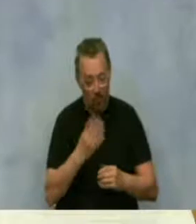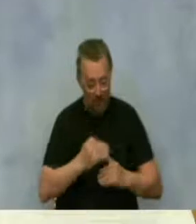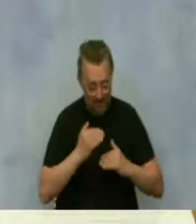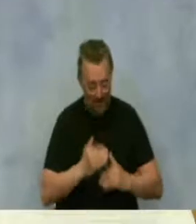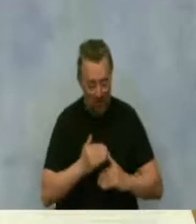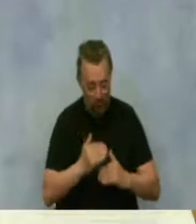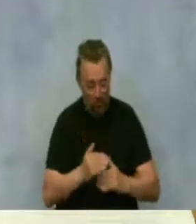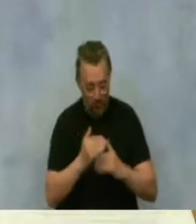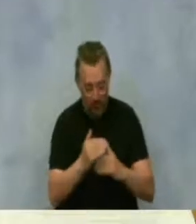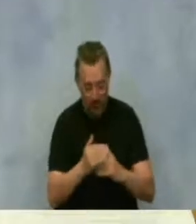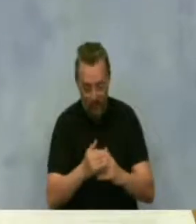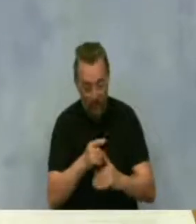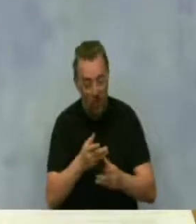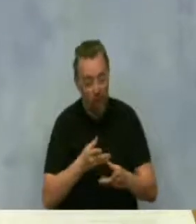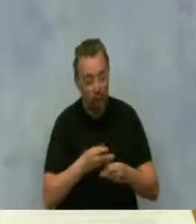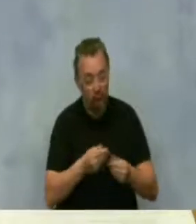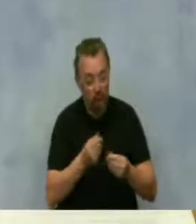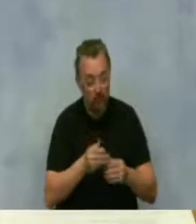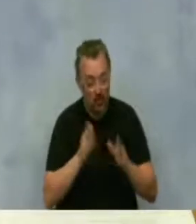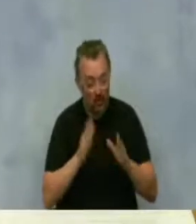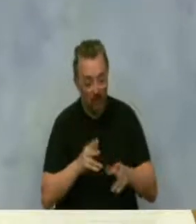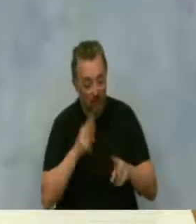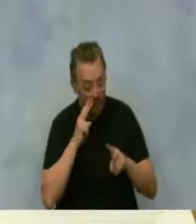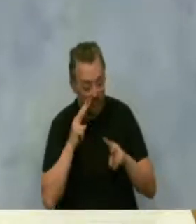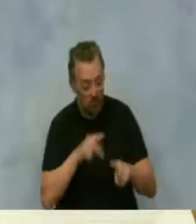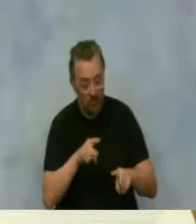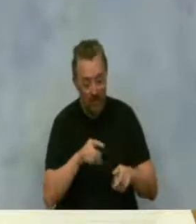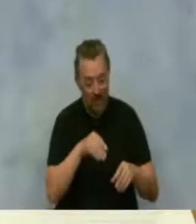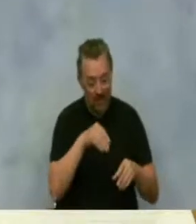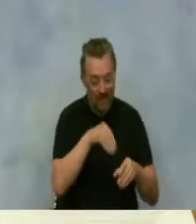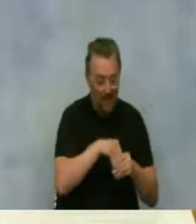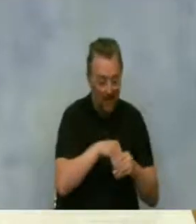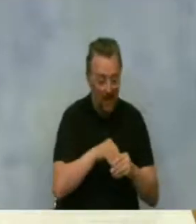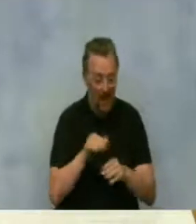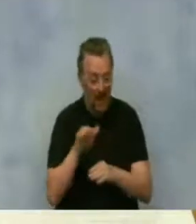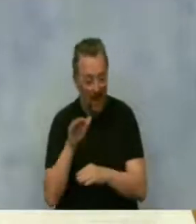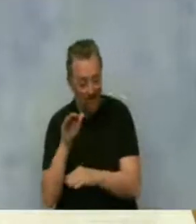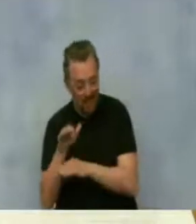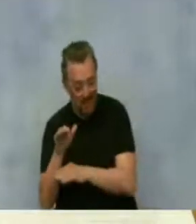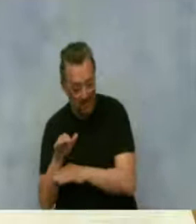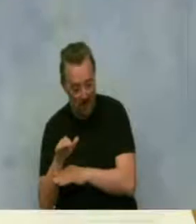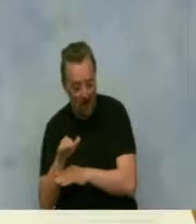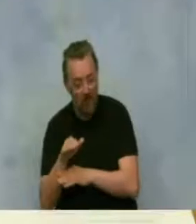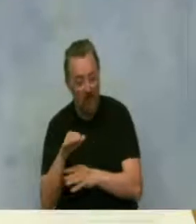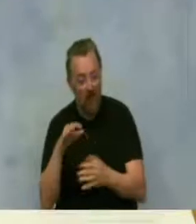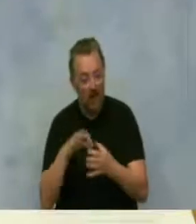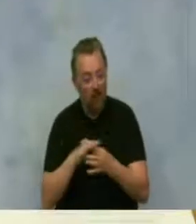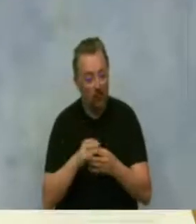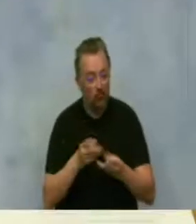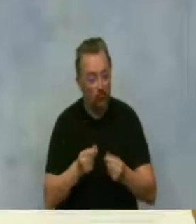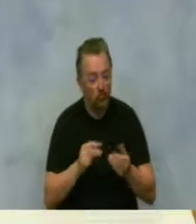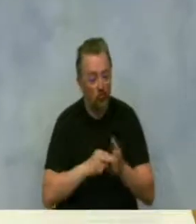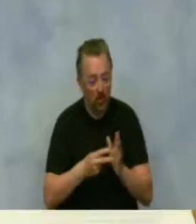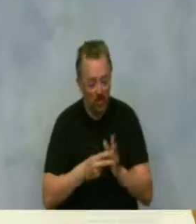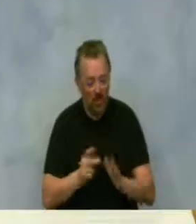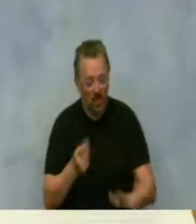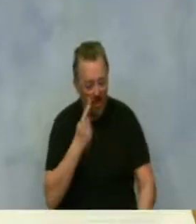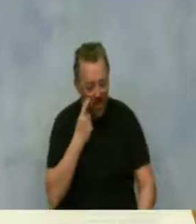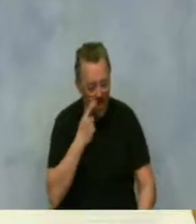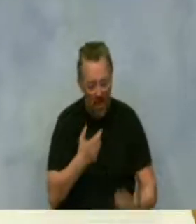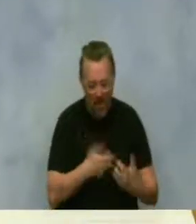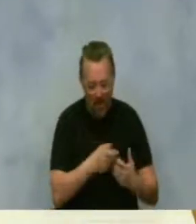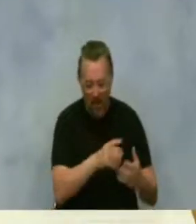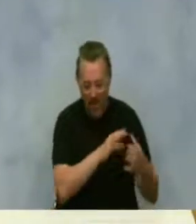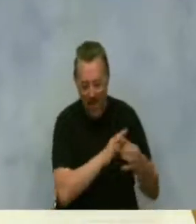process. Resources had to look at their internal and external drivers in line with the resource plans and look at how this links to